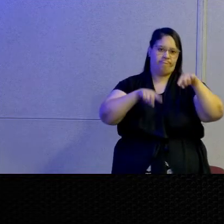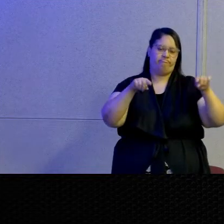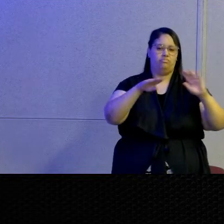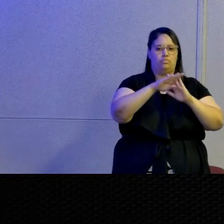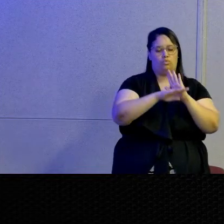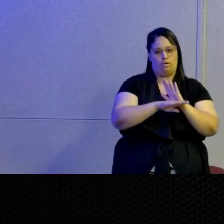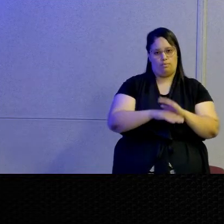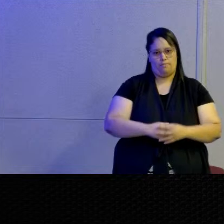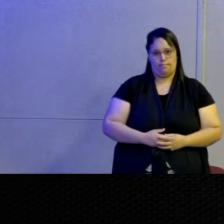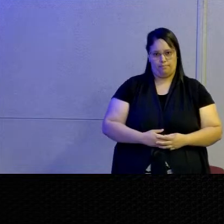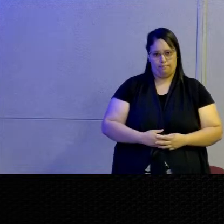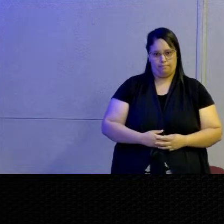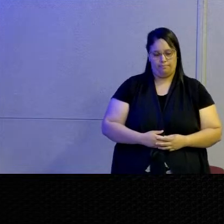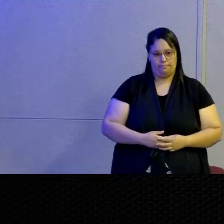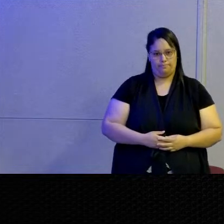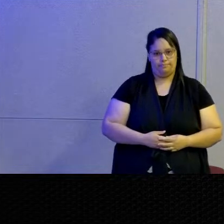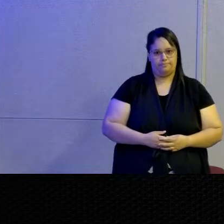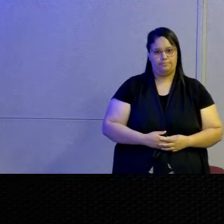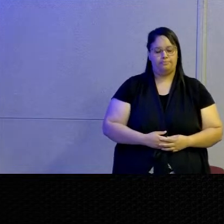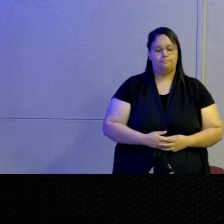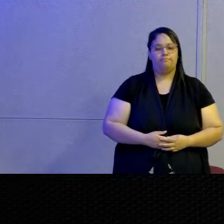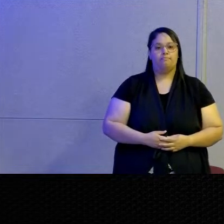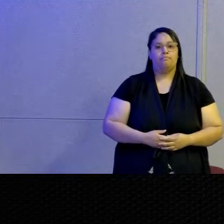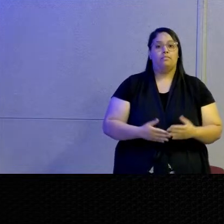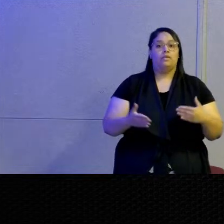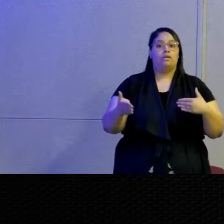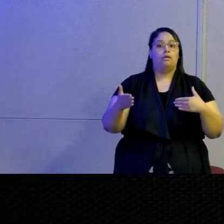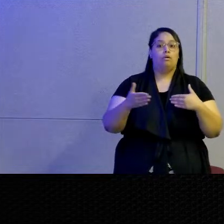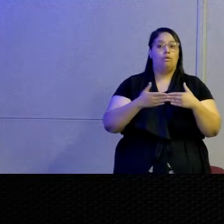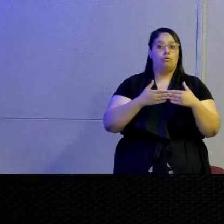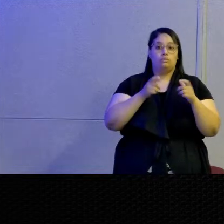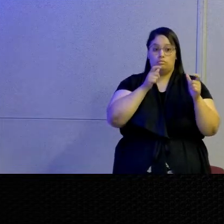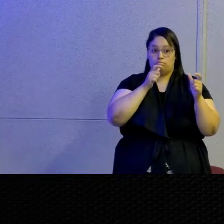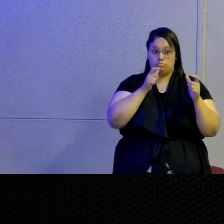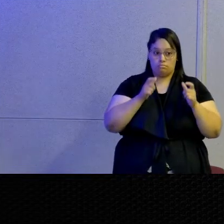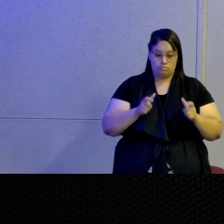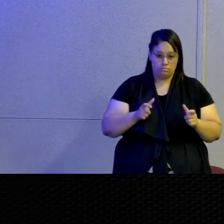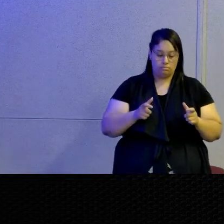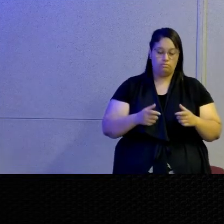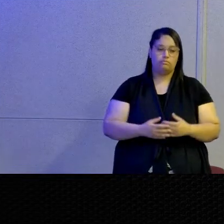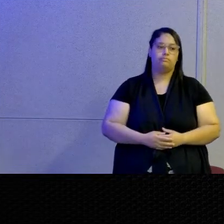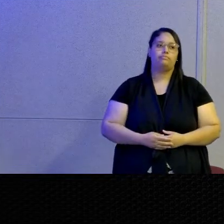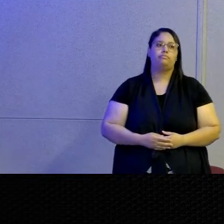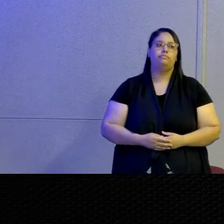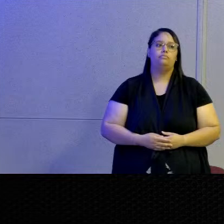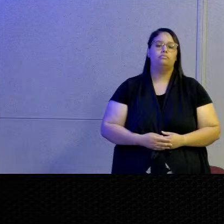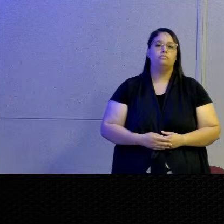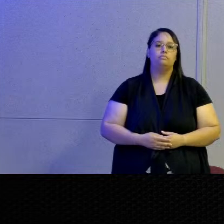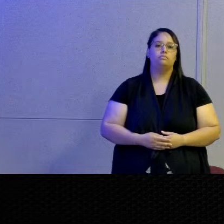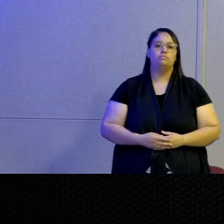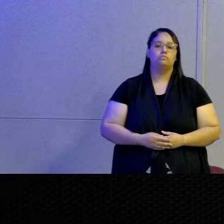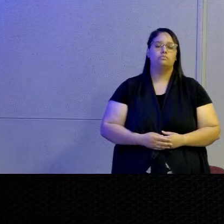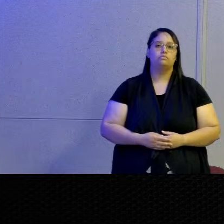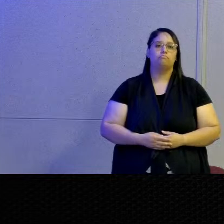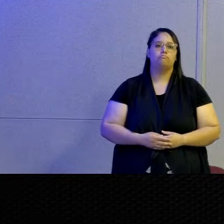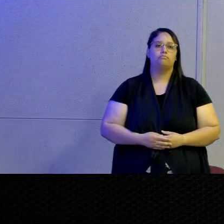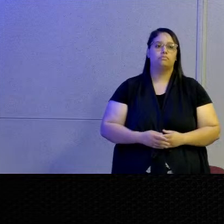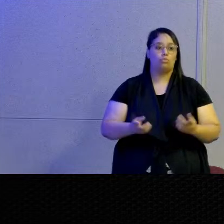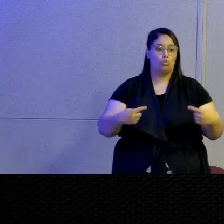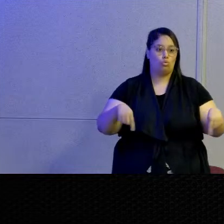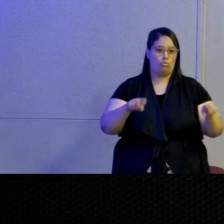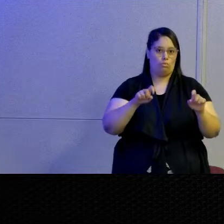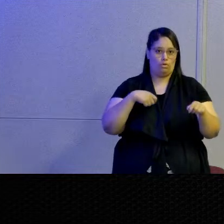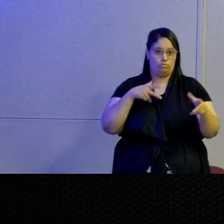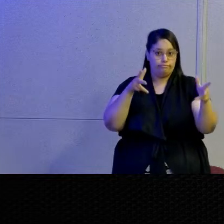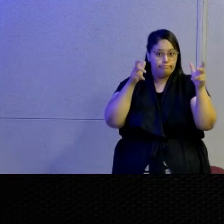programs. So my closing remarks. So I try to convince you that science benefits from